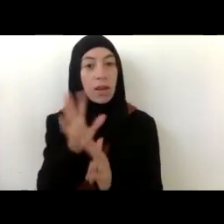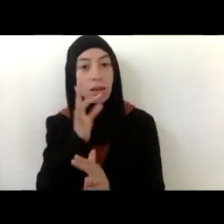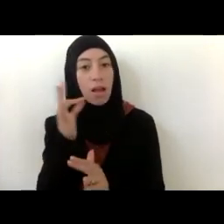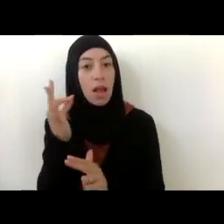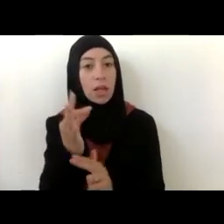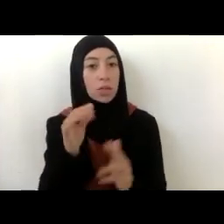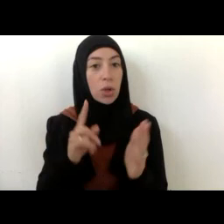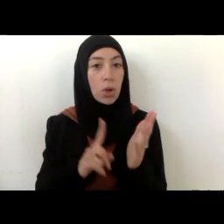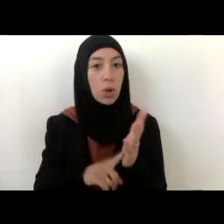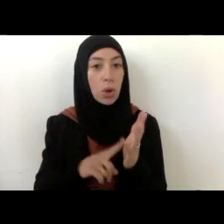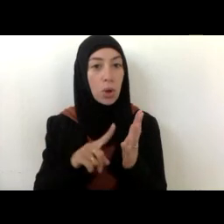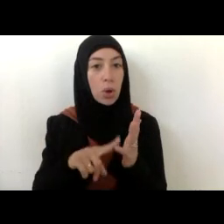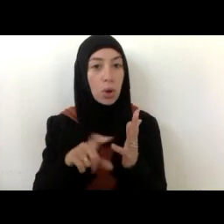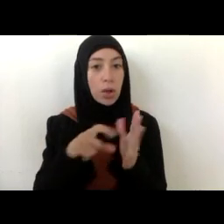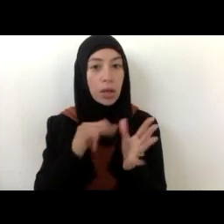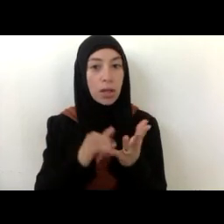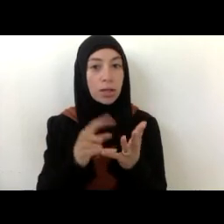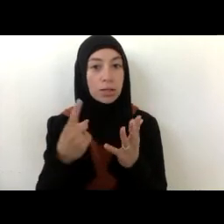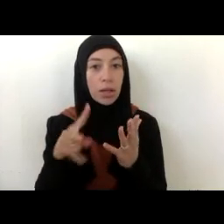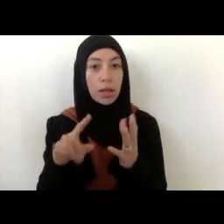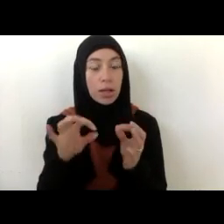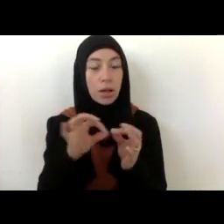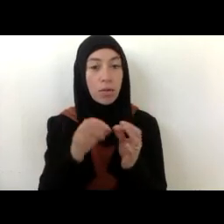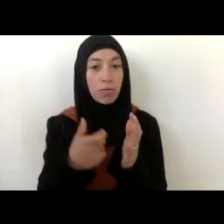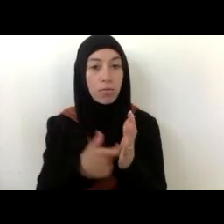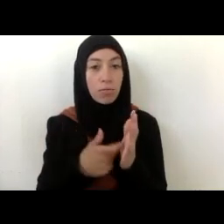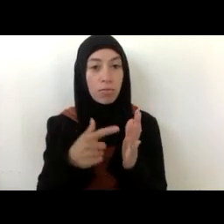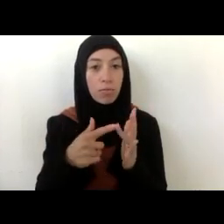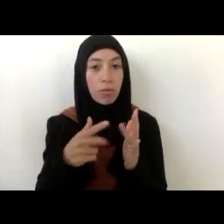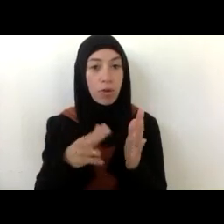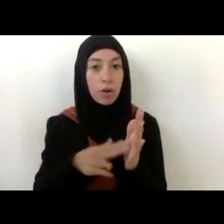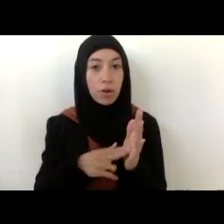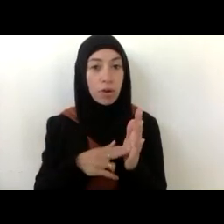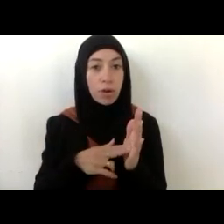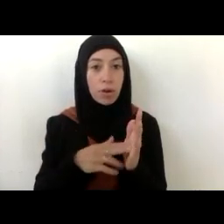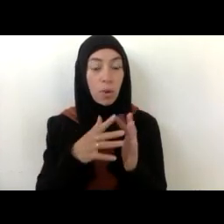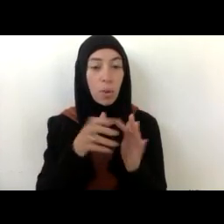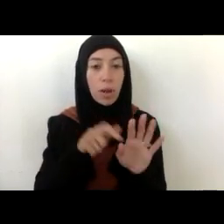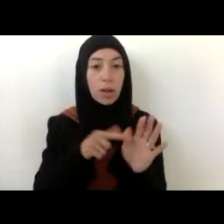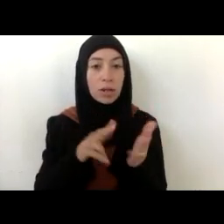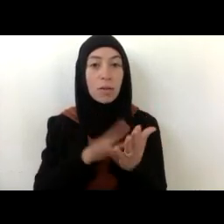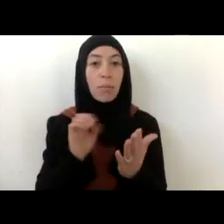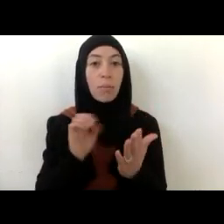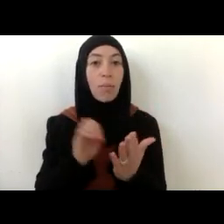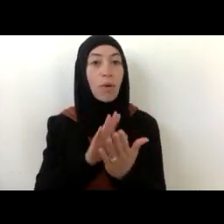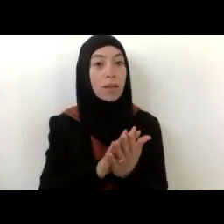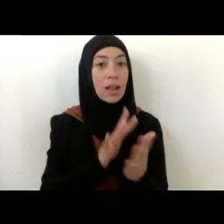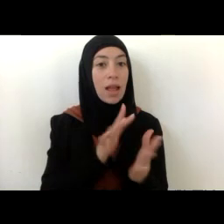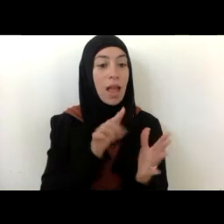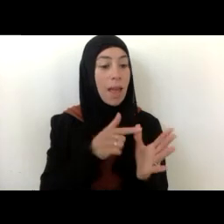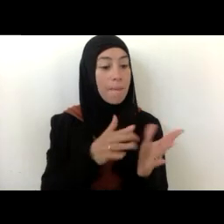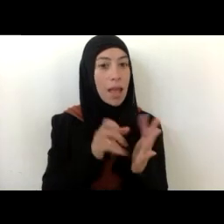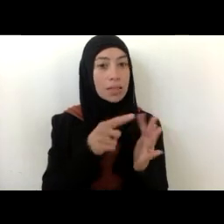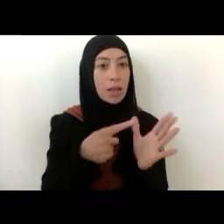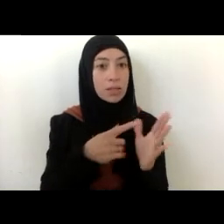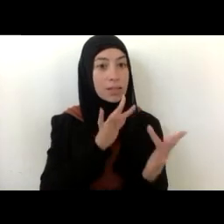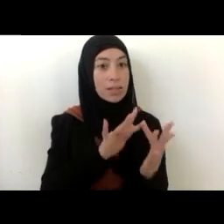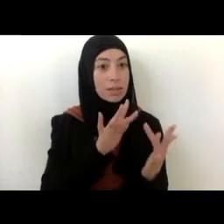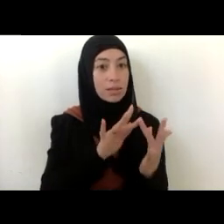Lucas and Bronwyn to drop in perhaps Amanda's details and other contact details for people on the